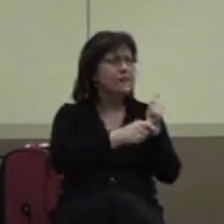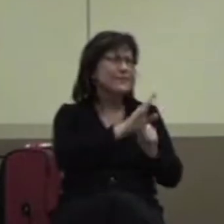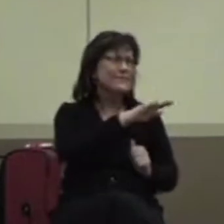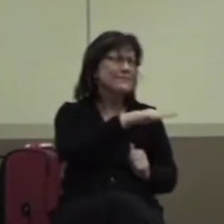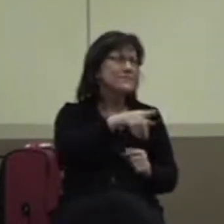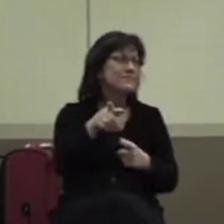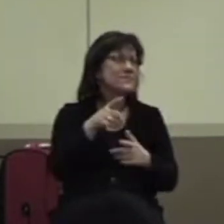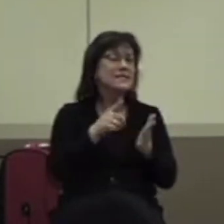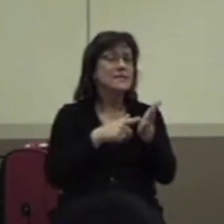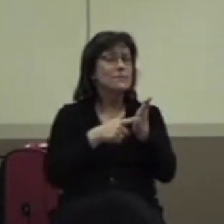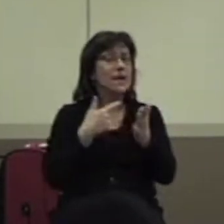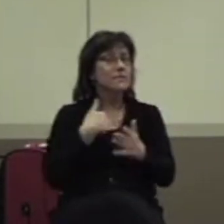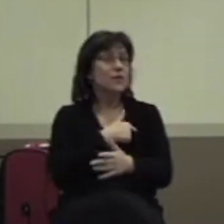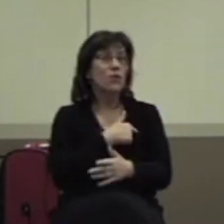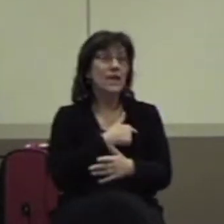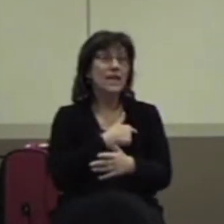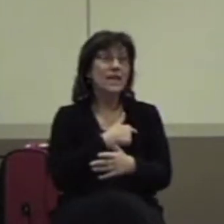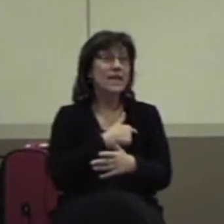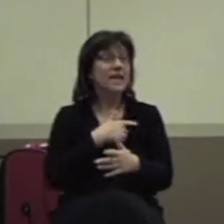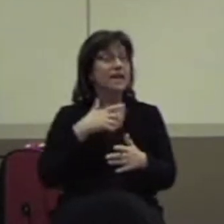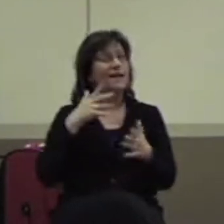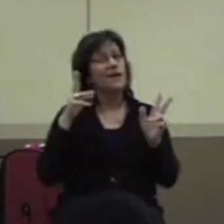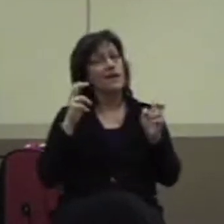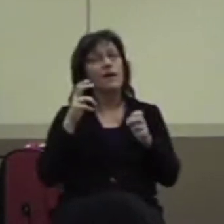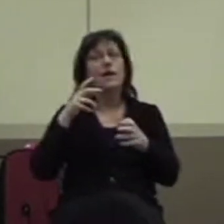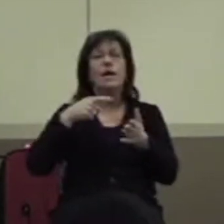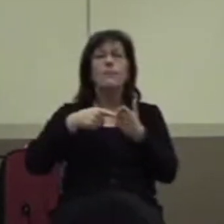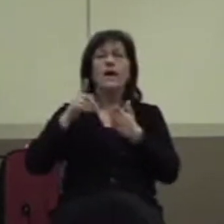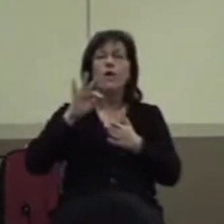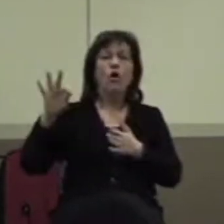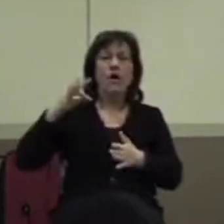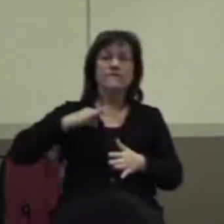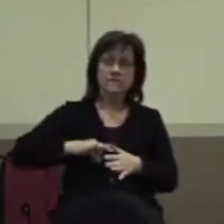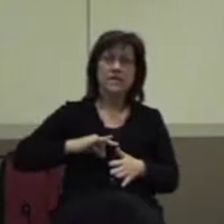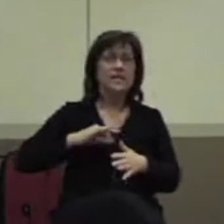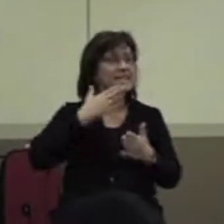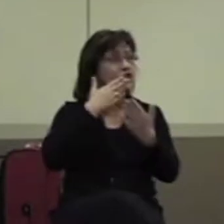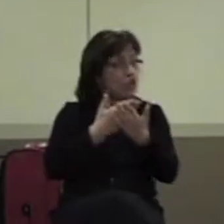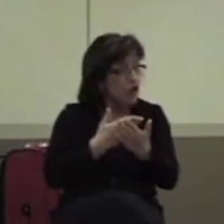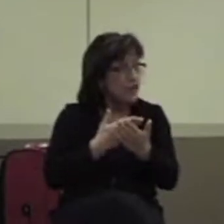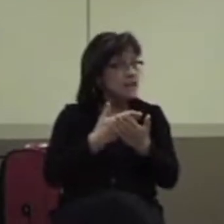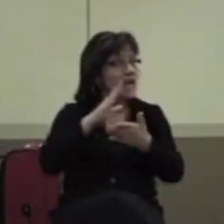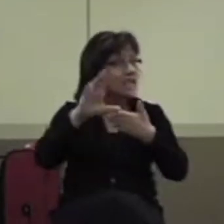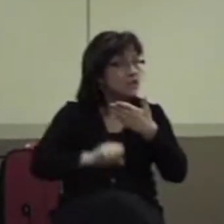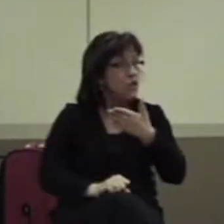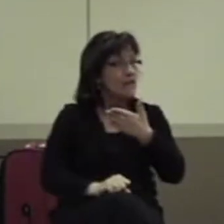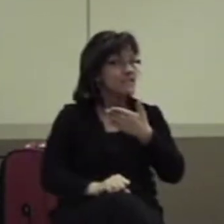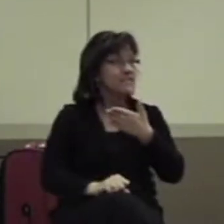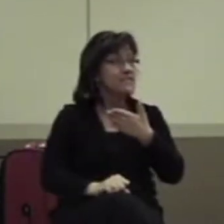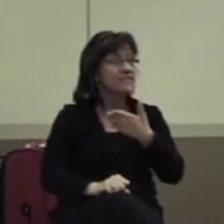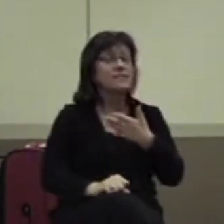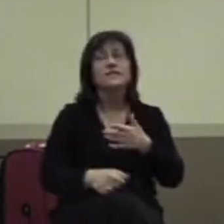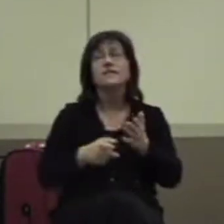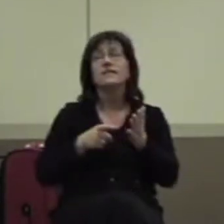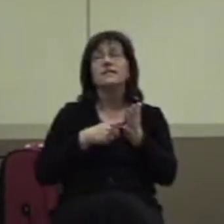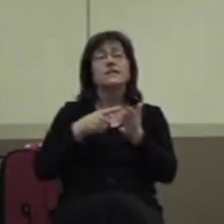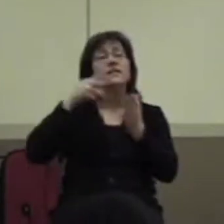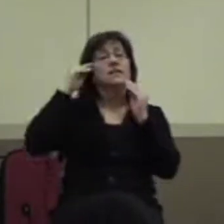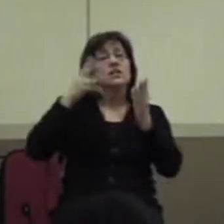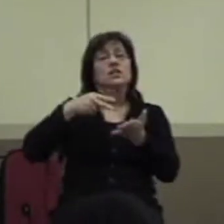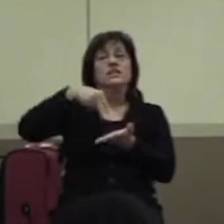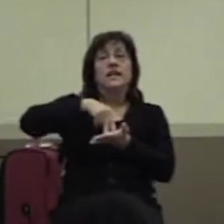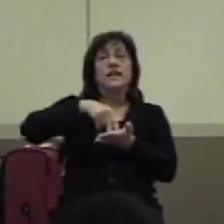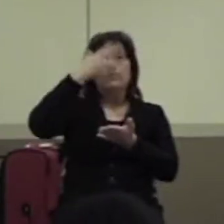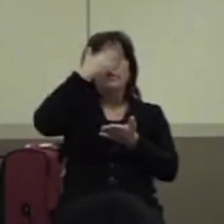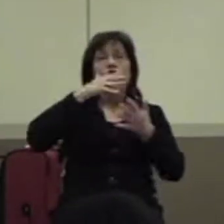that sometimes how we pay off is a good consequence for the kid. I had a teacher stand up one time in front of